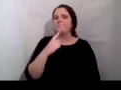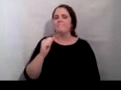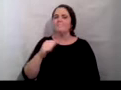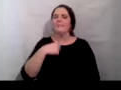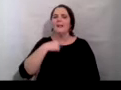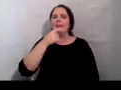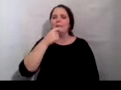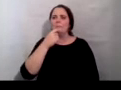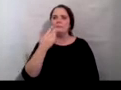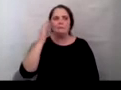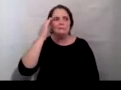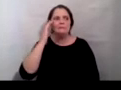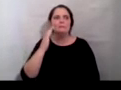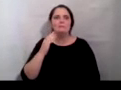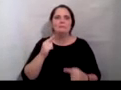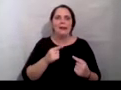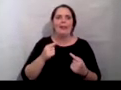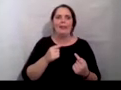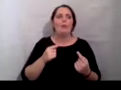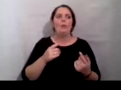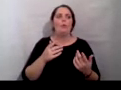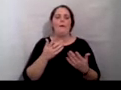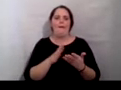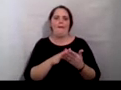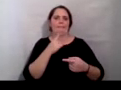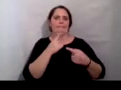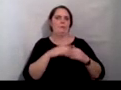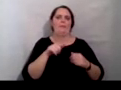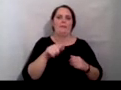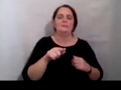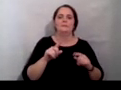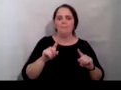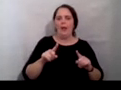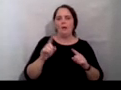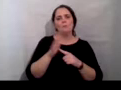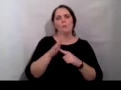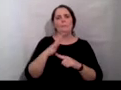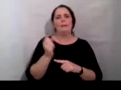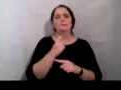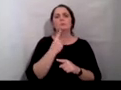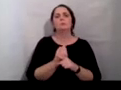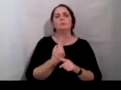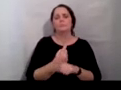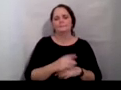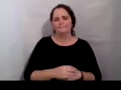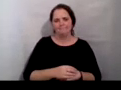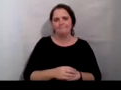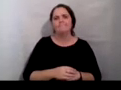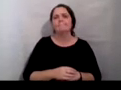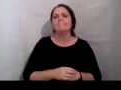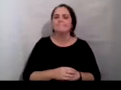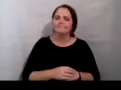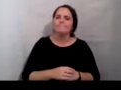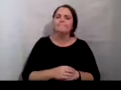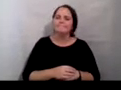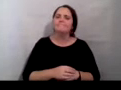struggle, but I think it's important that we talk. Okay, so as I said, there's no right or wrong answer. I'm not trying to analyse that data. All